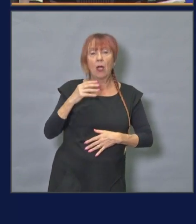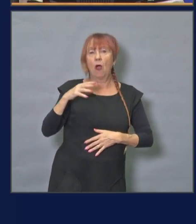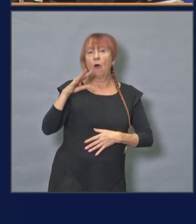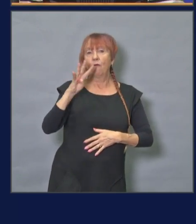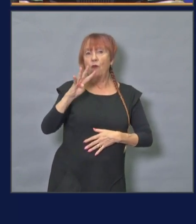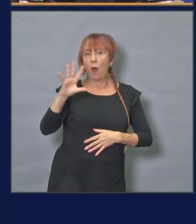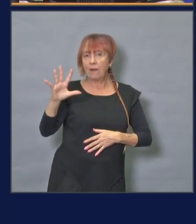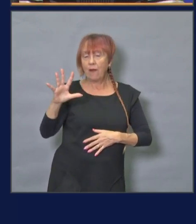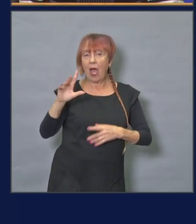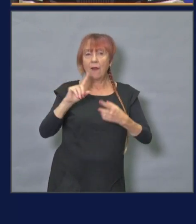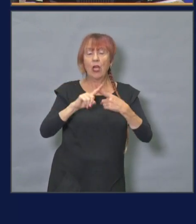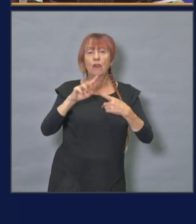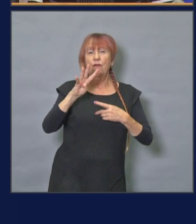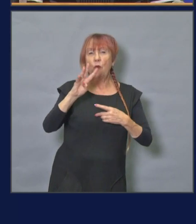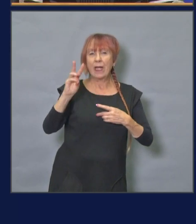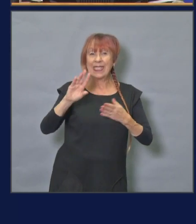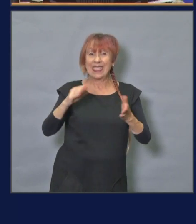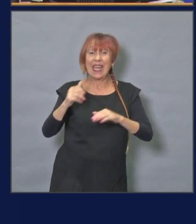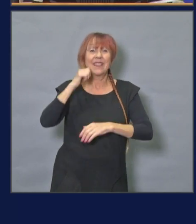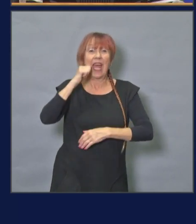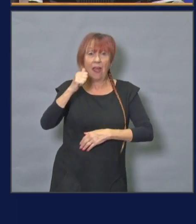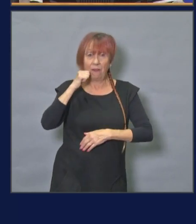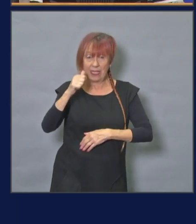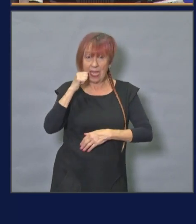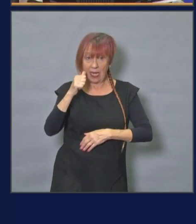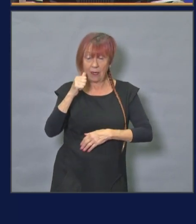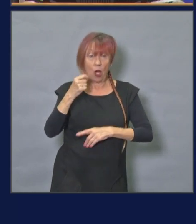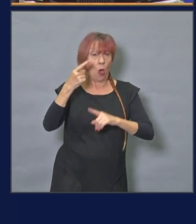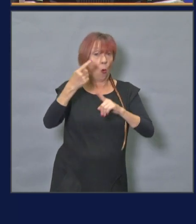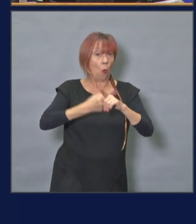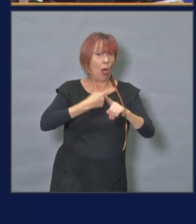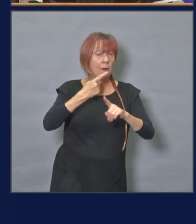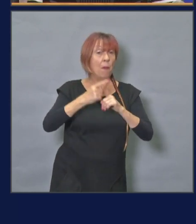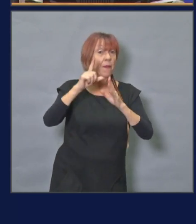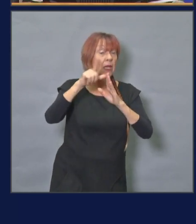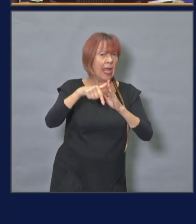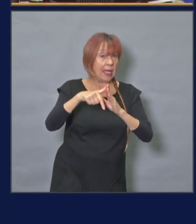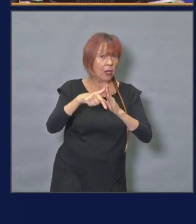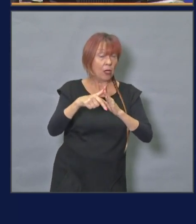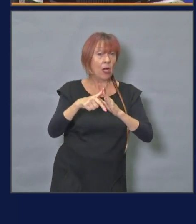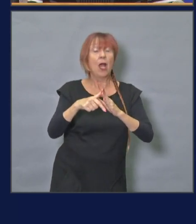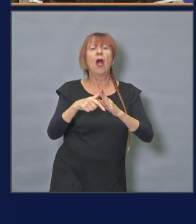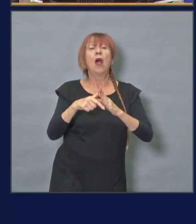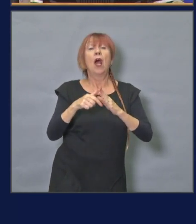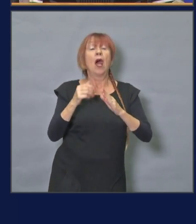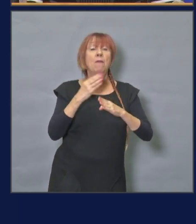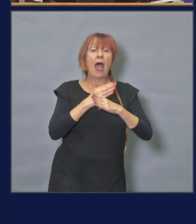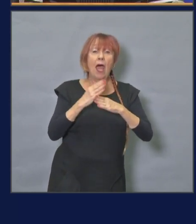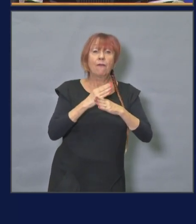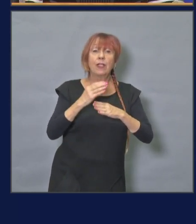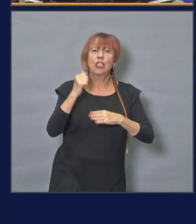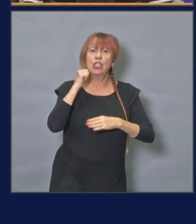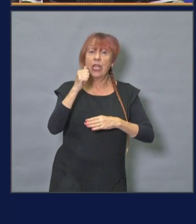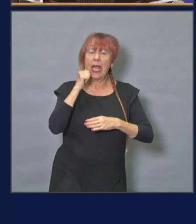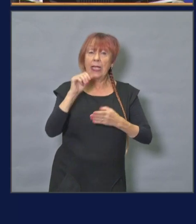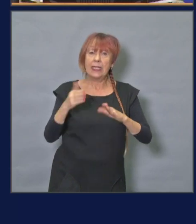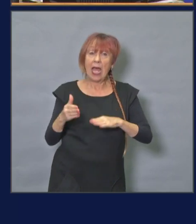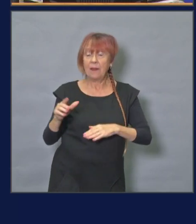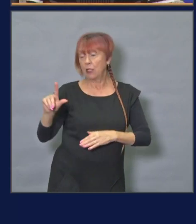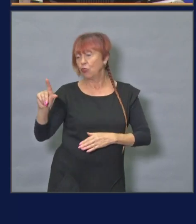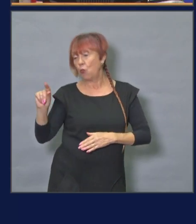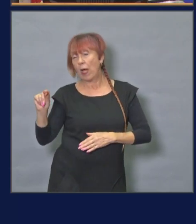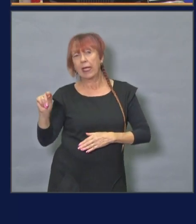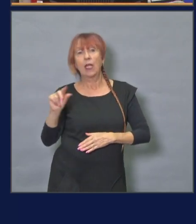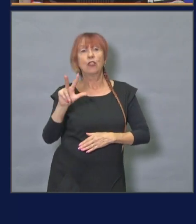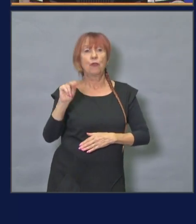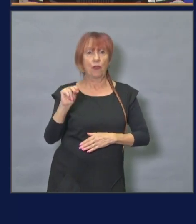46 deaths per day. A month later, in early June, the average daily deaths ranged between 20 and 30 each day.